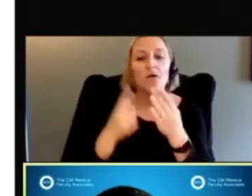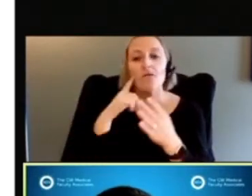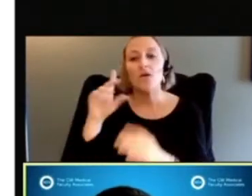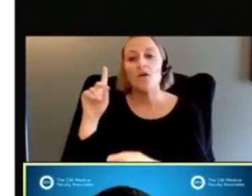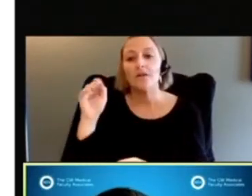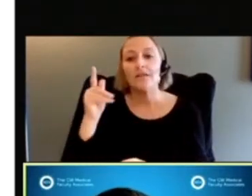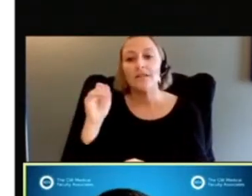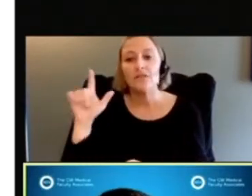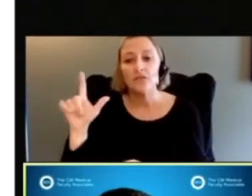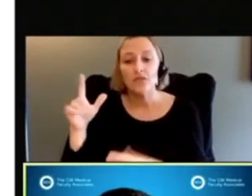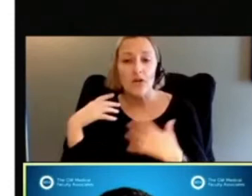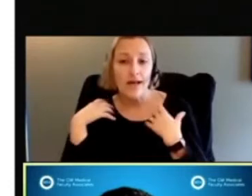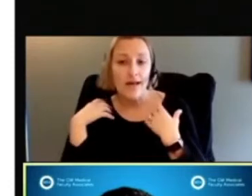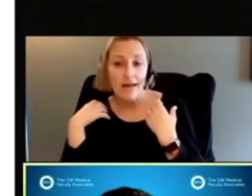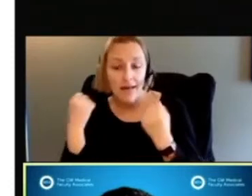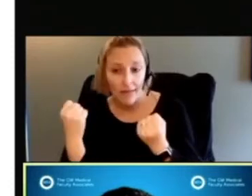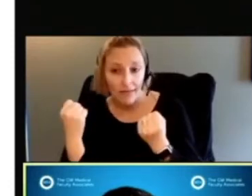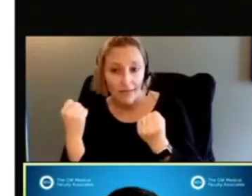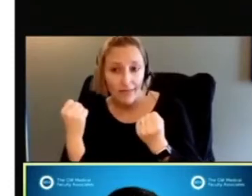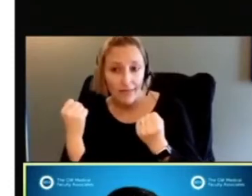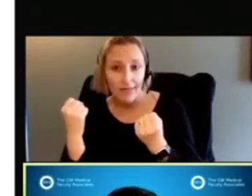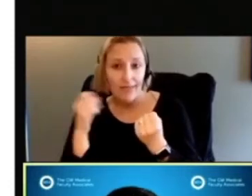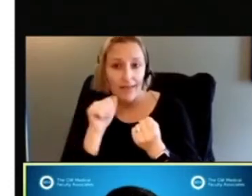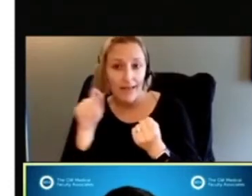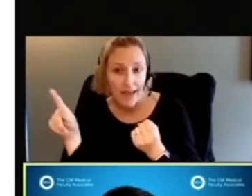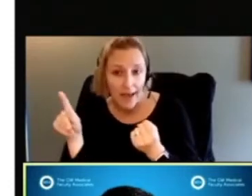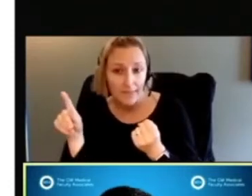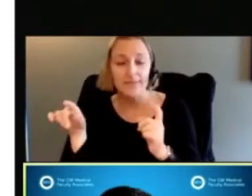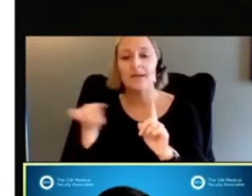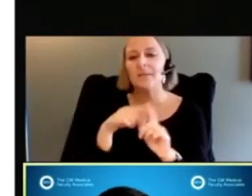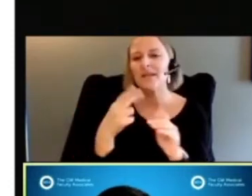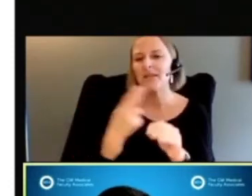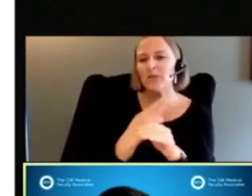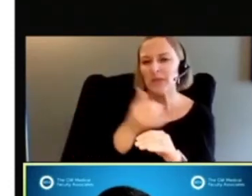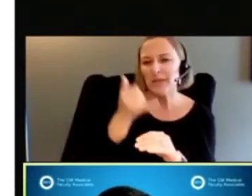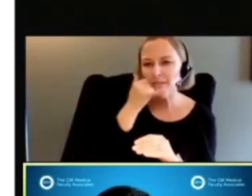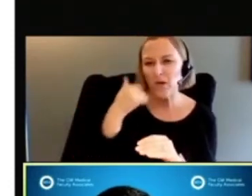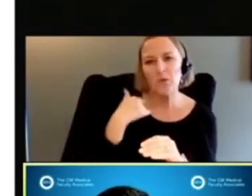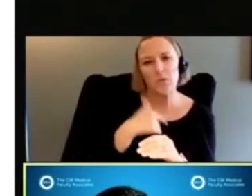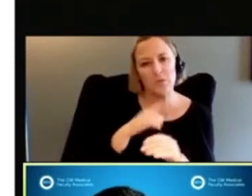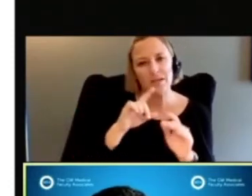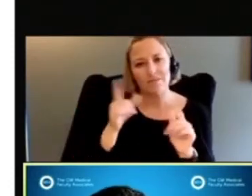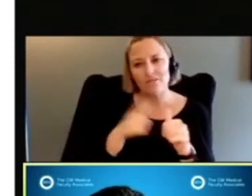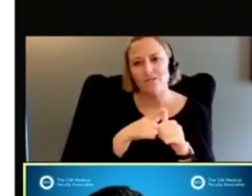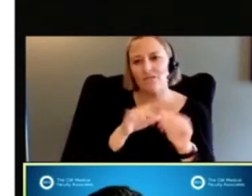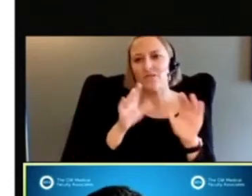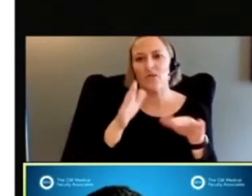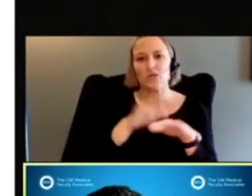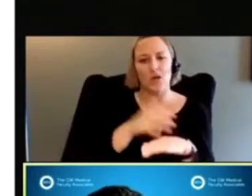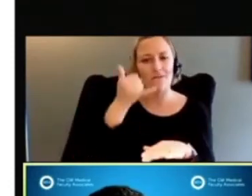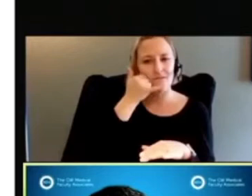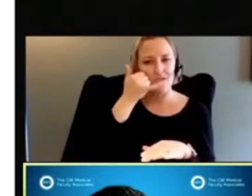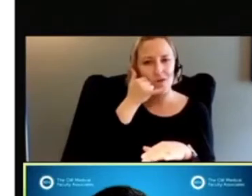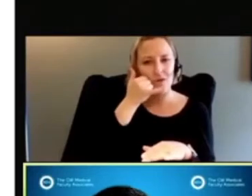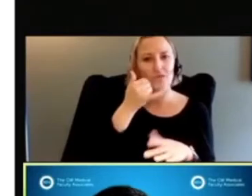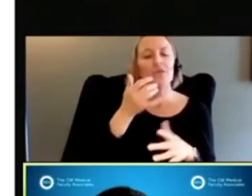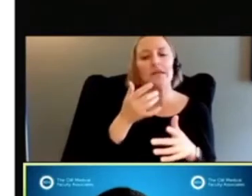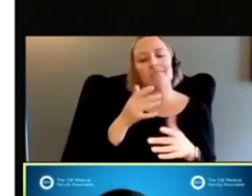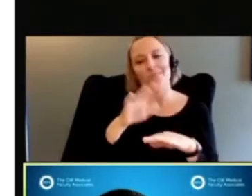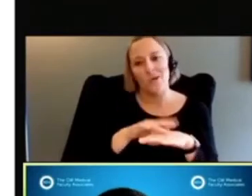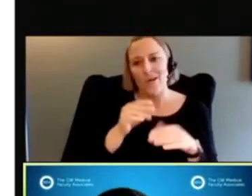and around phone optimization. And actually, we really focused on phone optimization first, even though I apologize, it's listed second on this